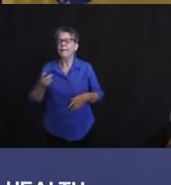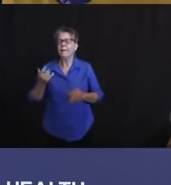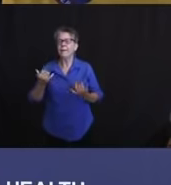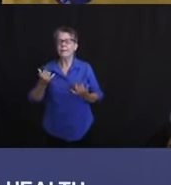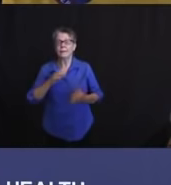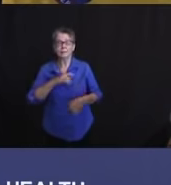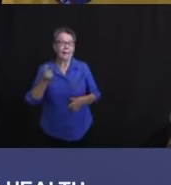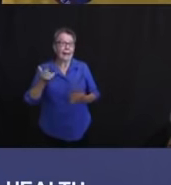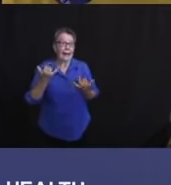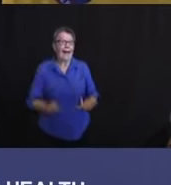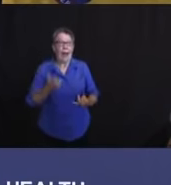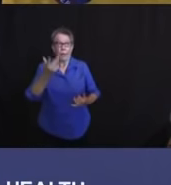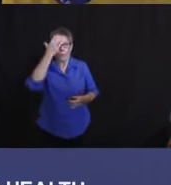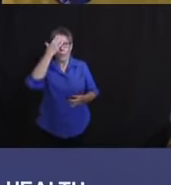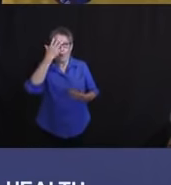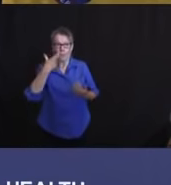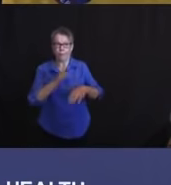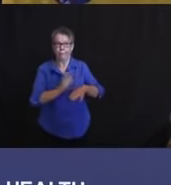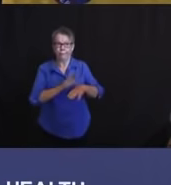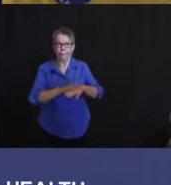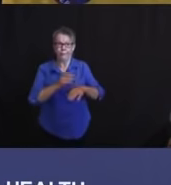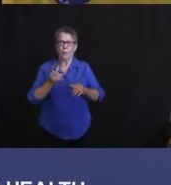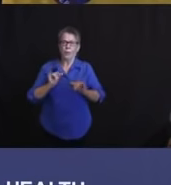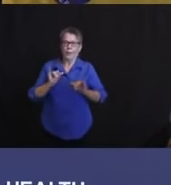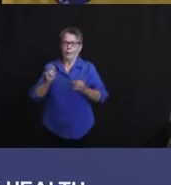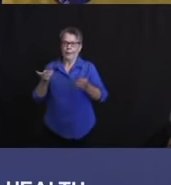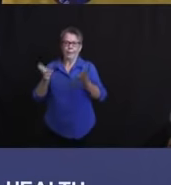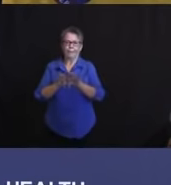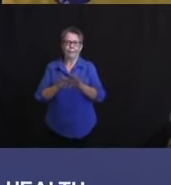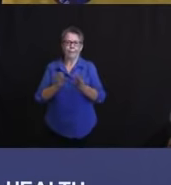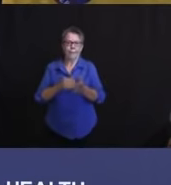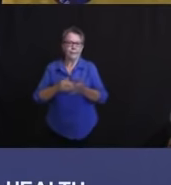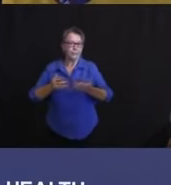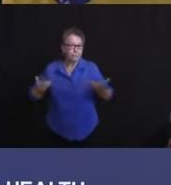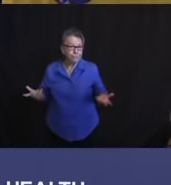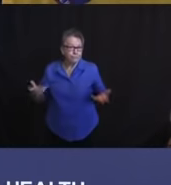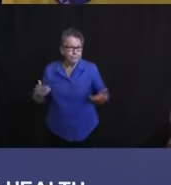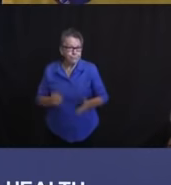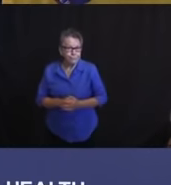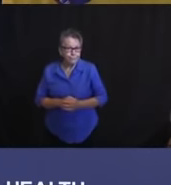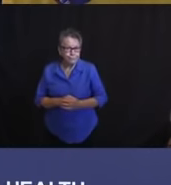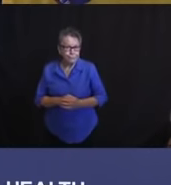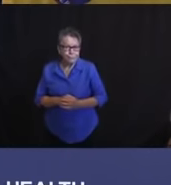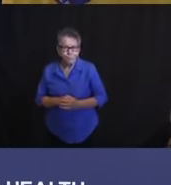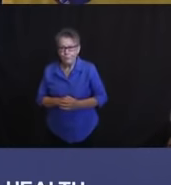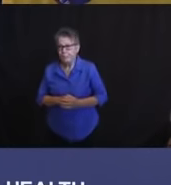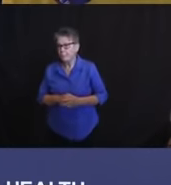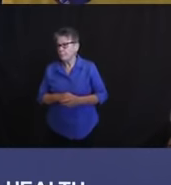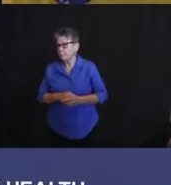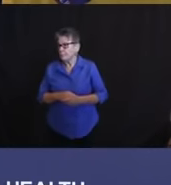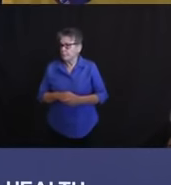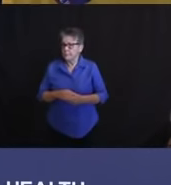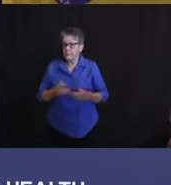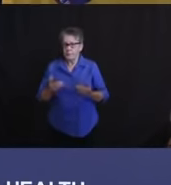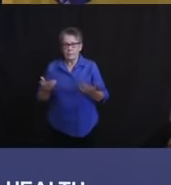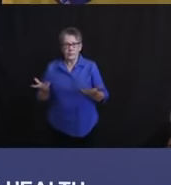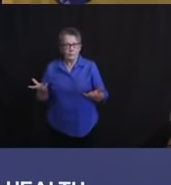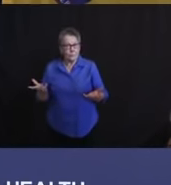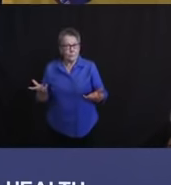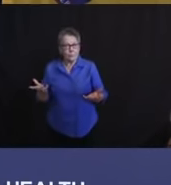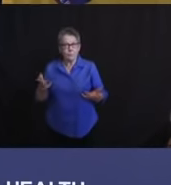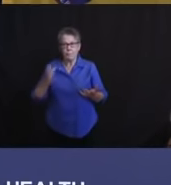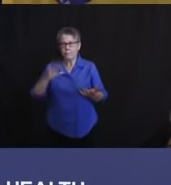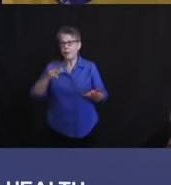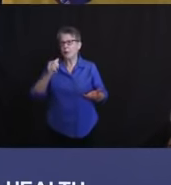And secondly, we will be, I've lost Mahan here. Mahan, we'll be together at 1 o'clock tomorrow, I believe, so we'll go back to our